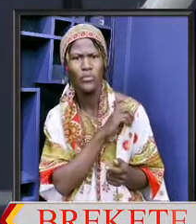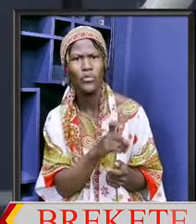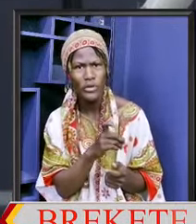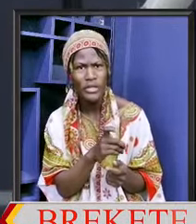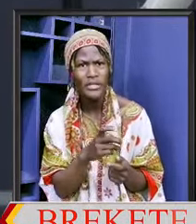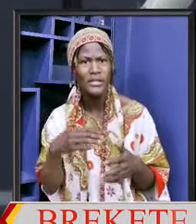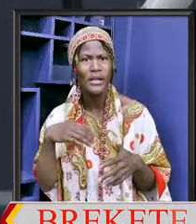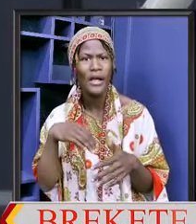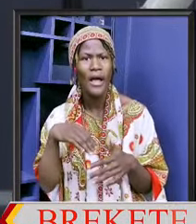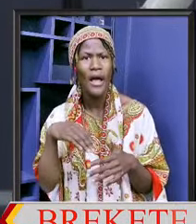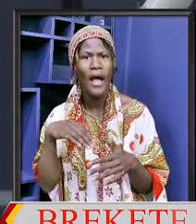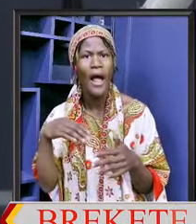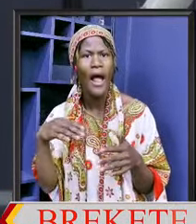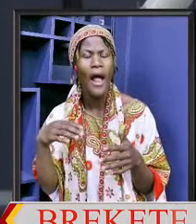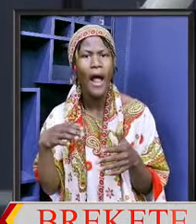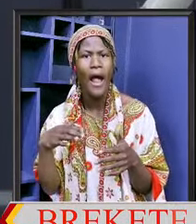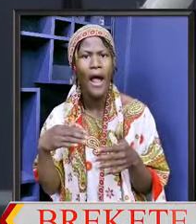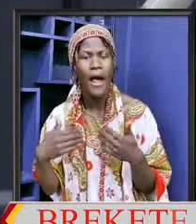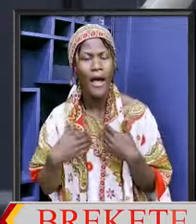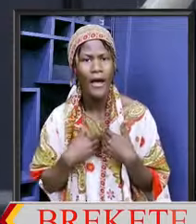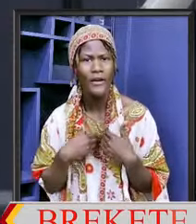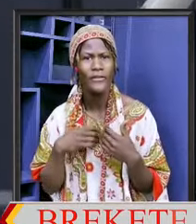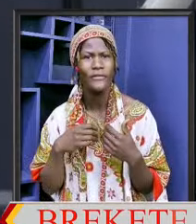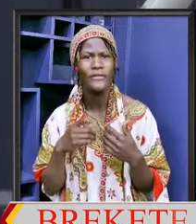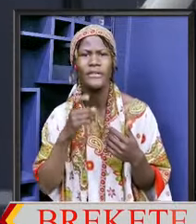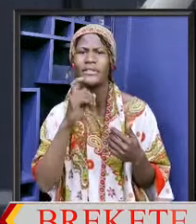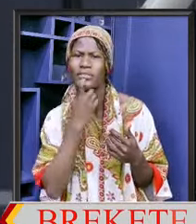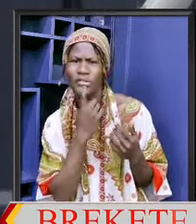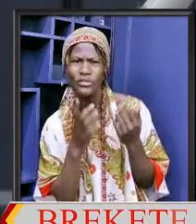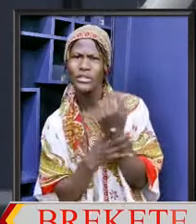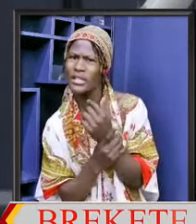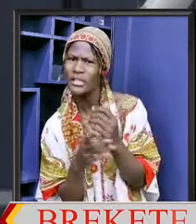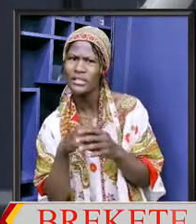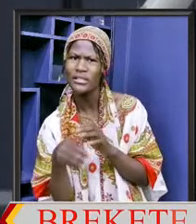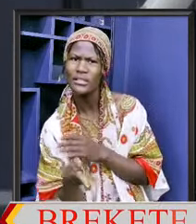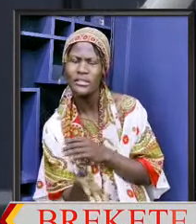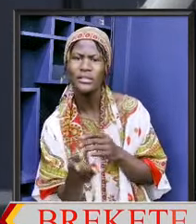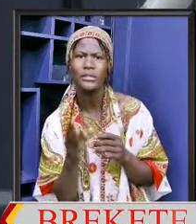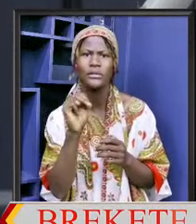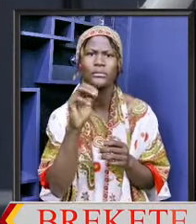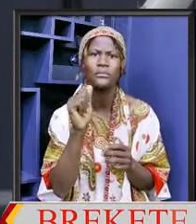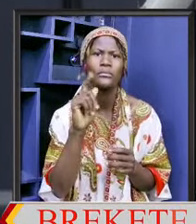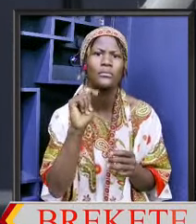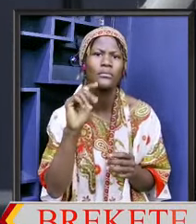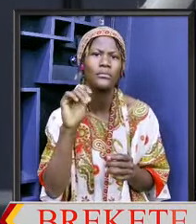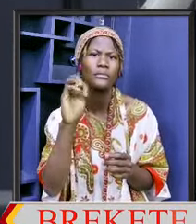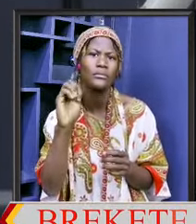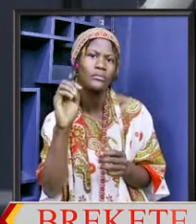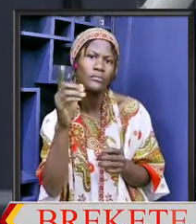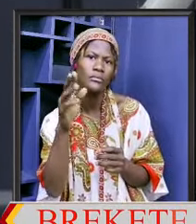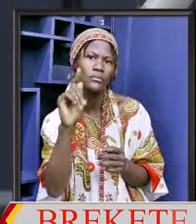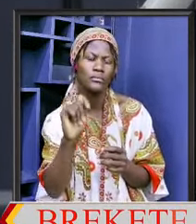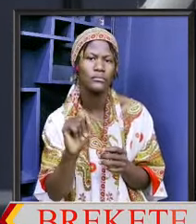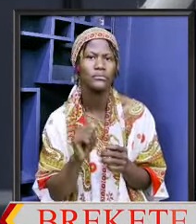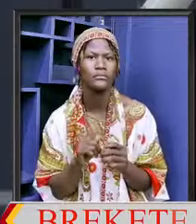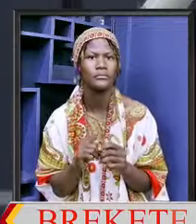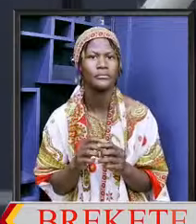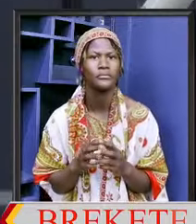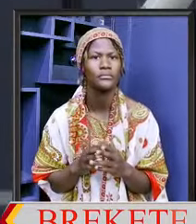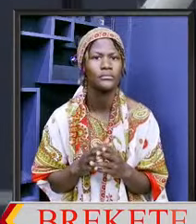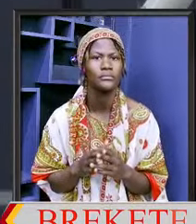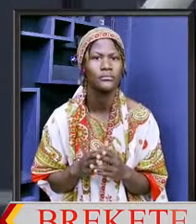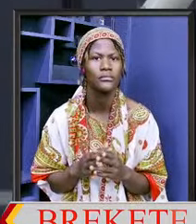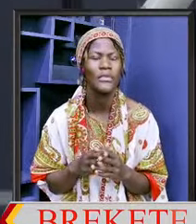like say they he get waiting then they try to cover. Have you not be the impression be that? Now, even when he make me call you, that. And even and the